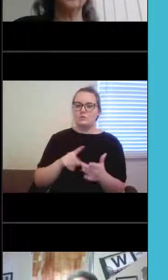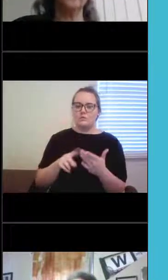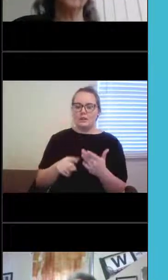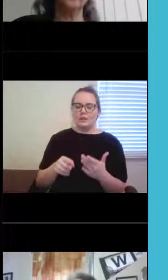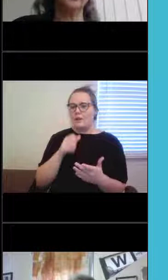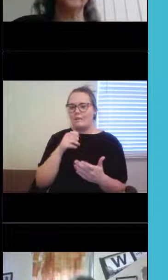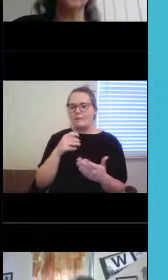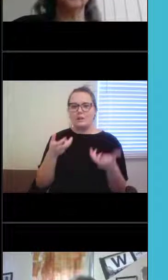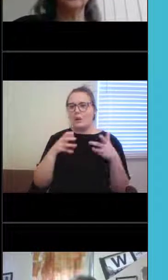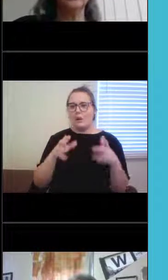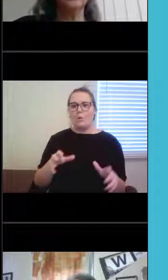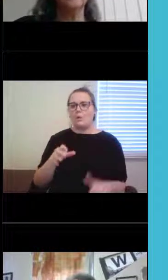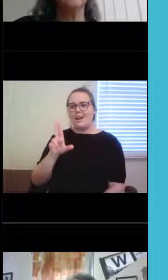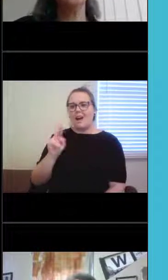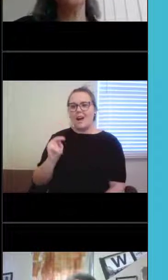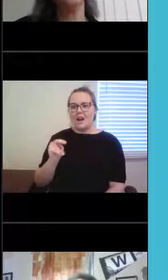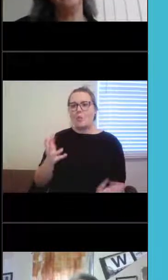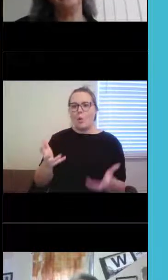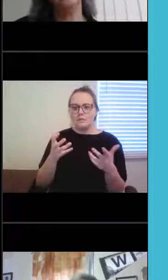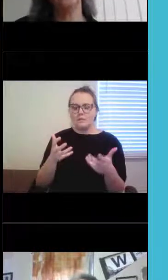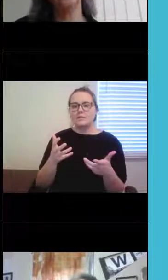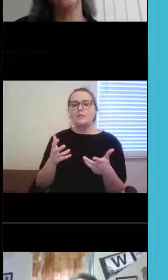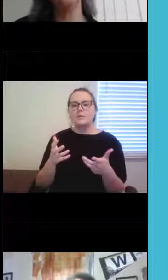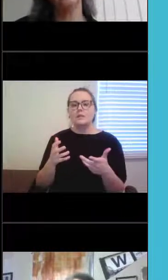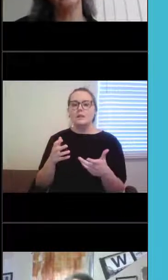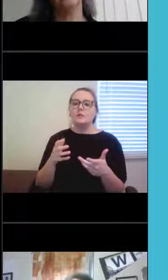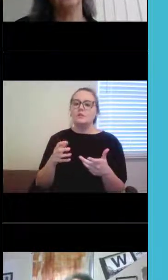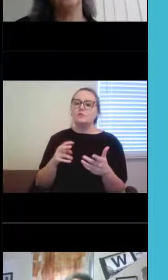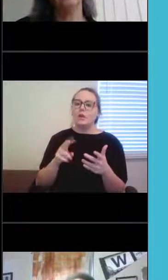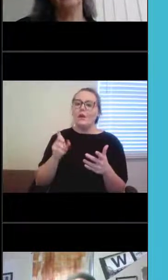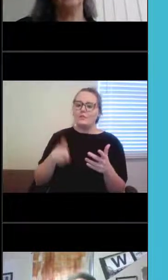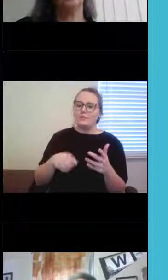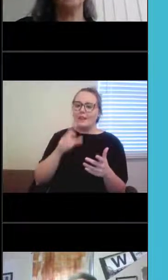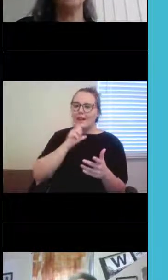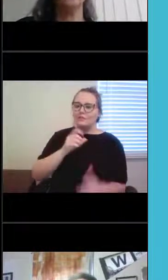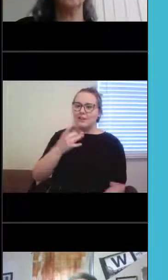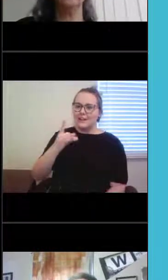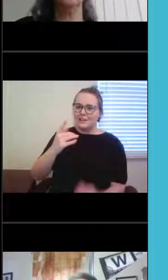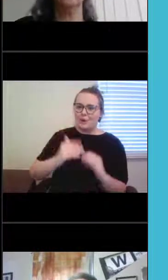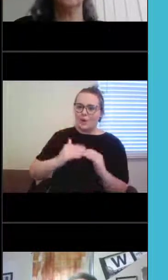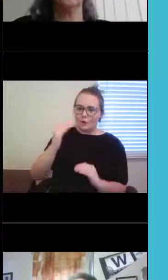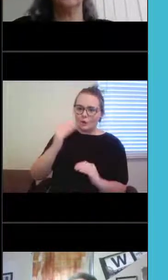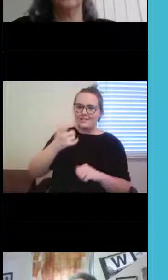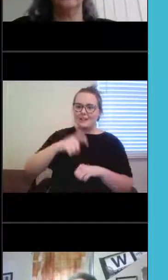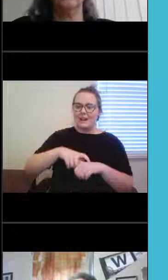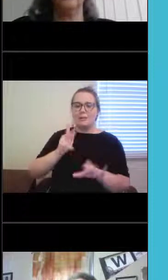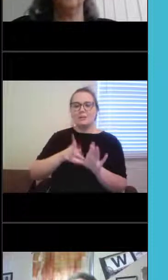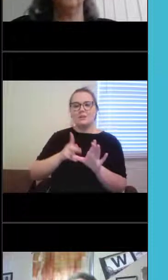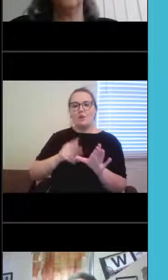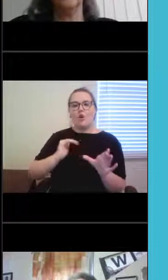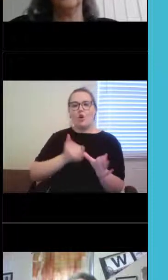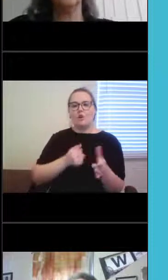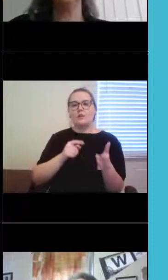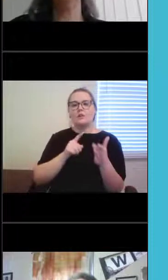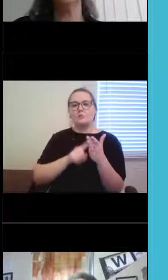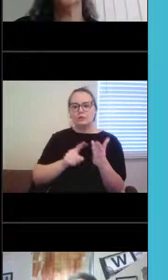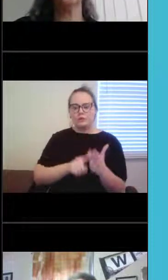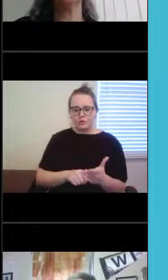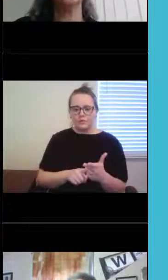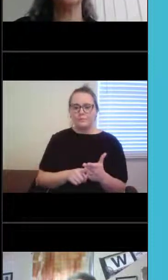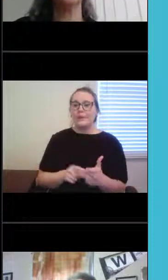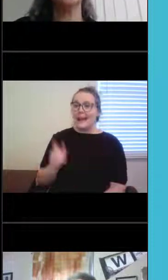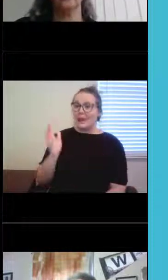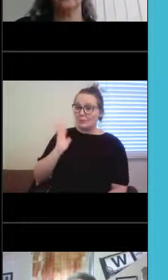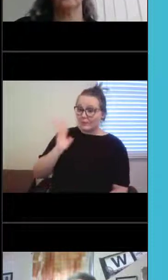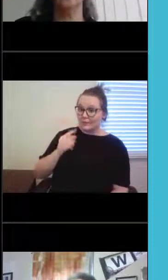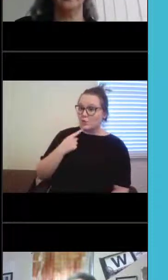sexual experience at 14 or older, that they were 18 or older at the time of participating in our study, and that they had previously told